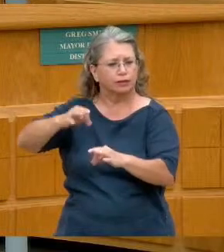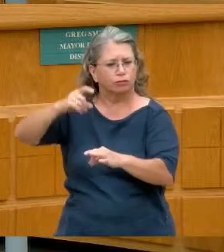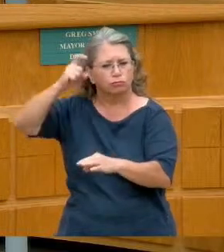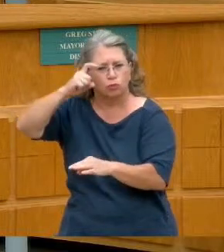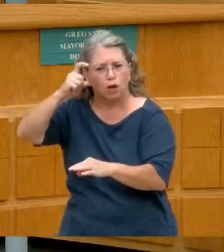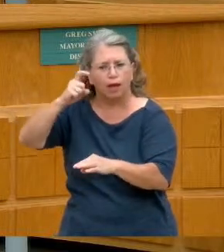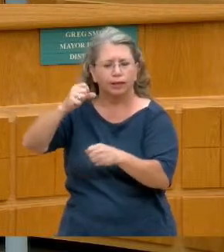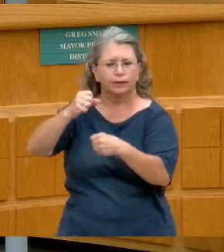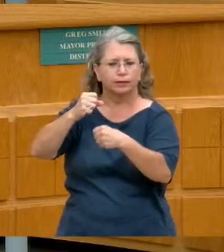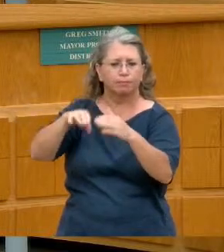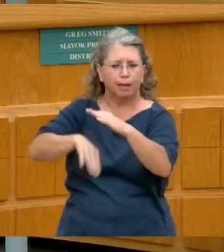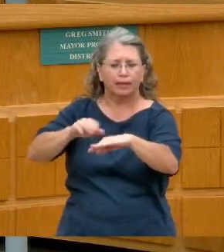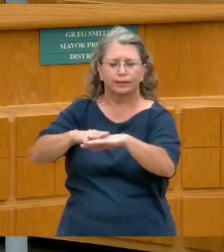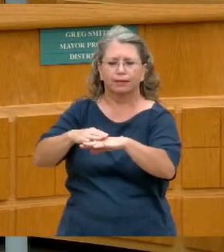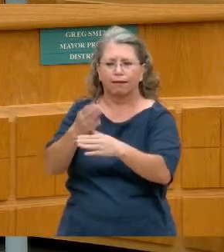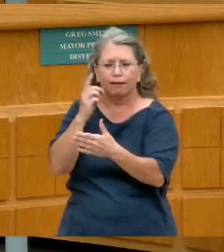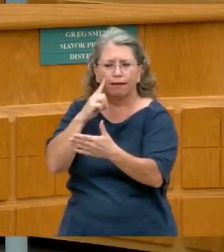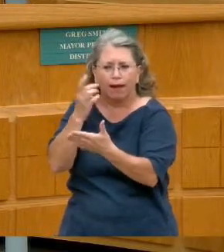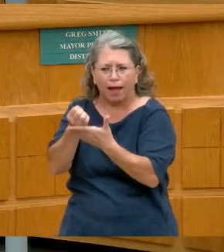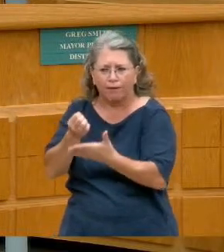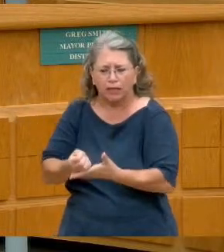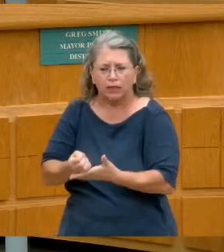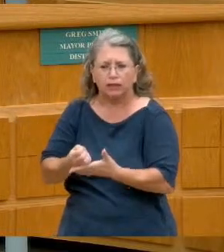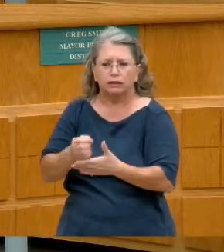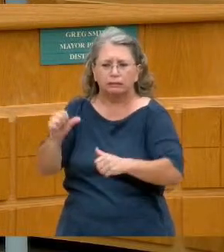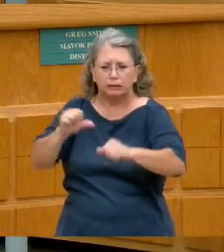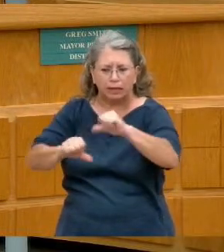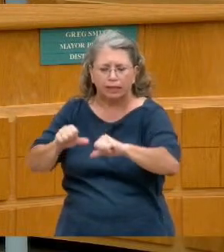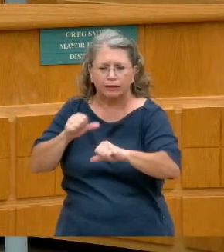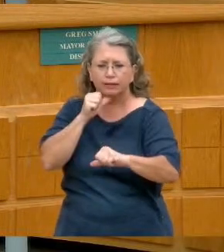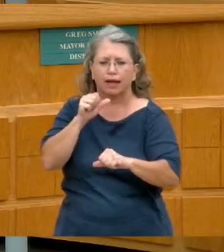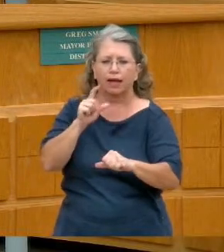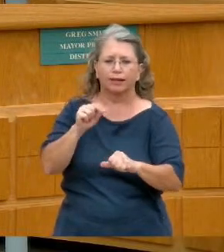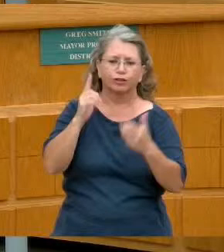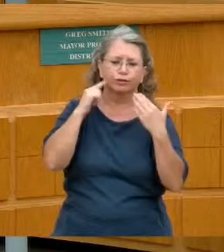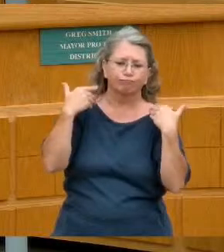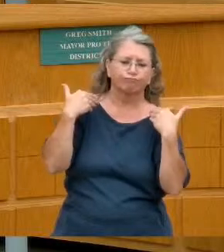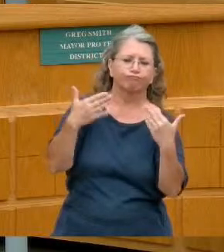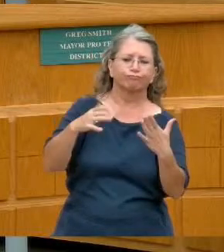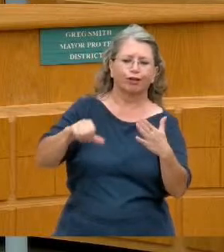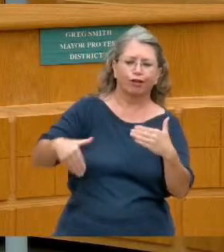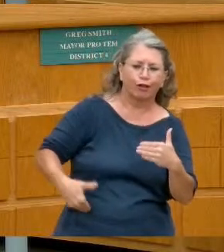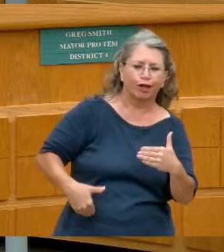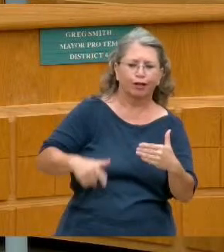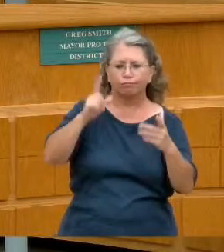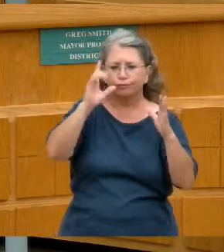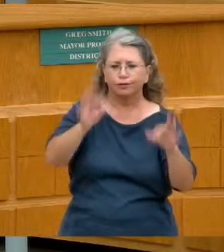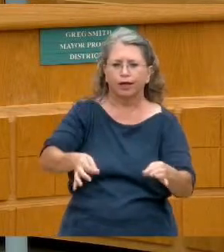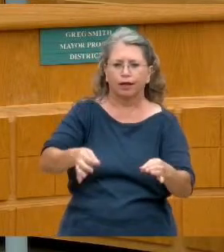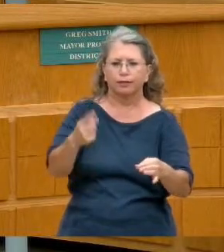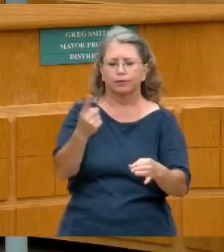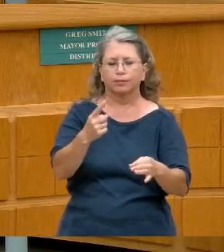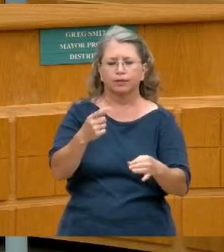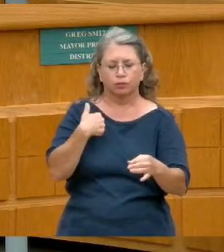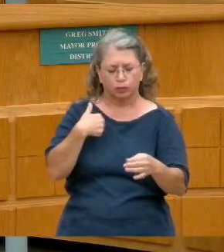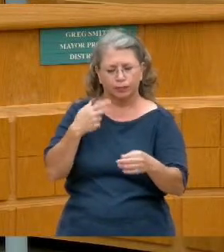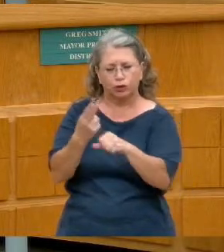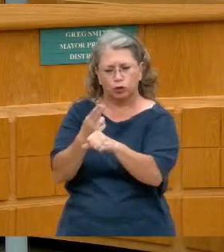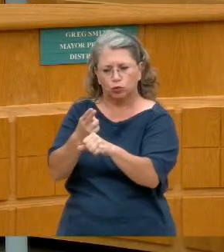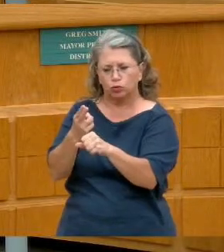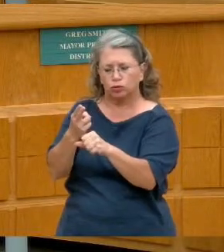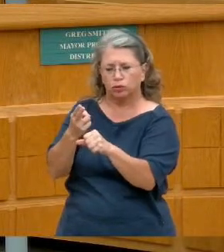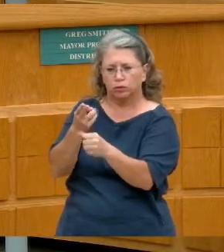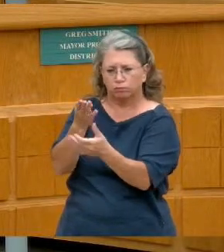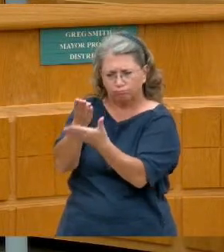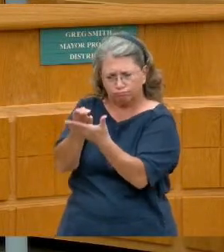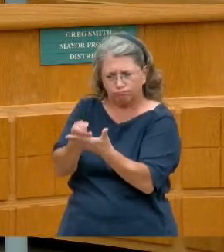that we're just not using our guts, we're also using our minds to be able to address the COVID-19 pandemic.